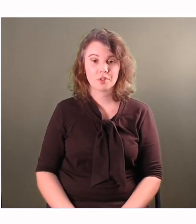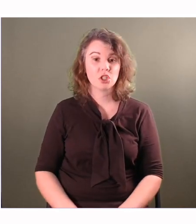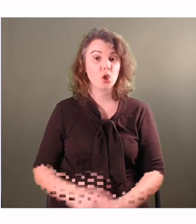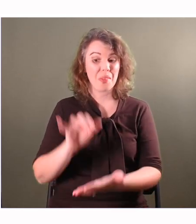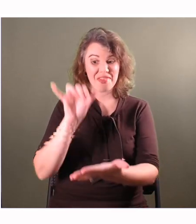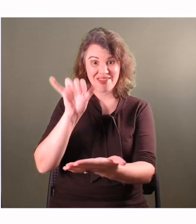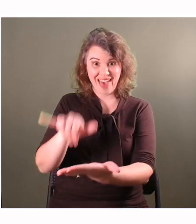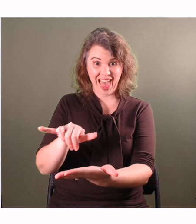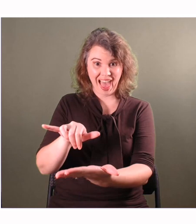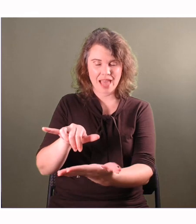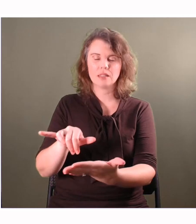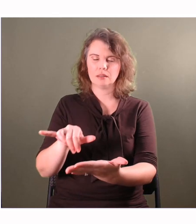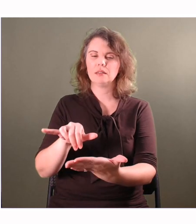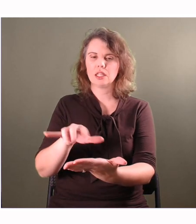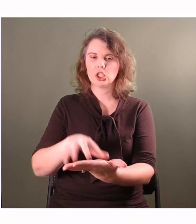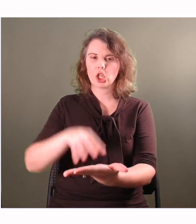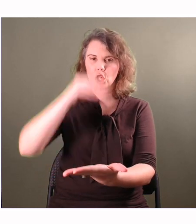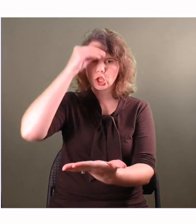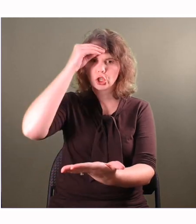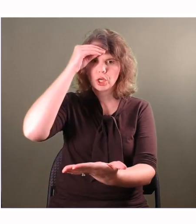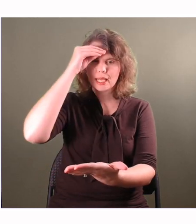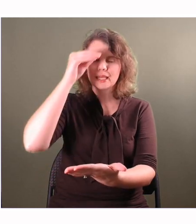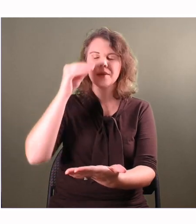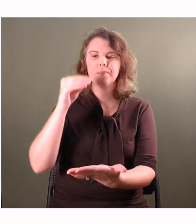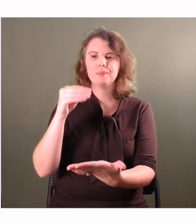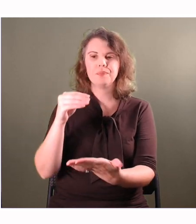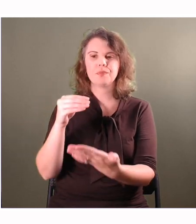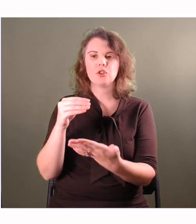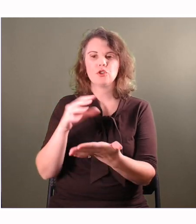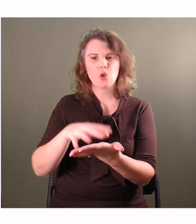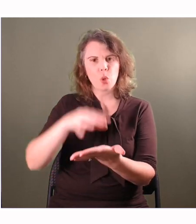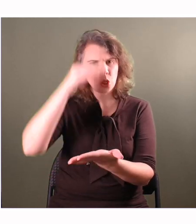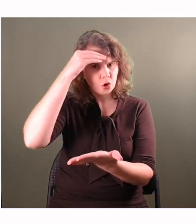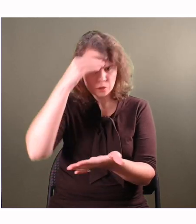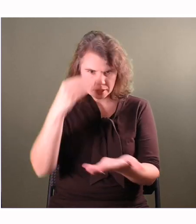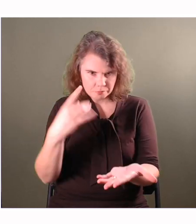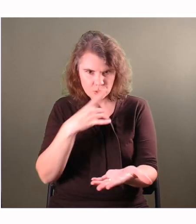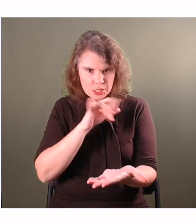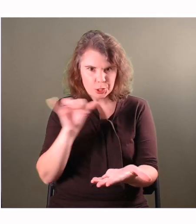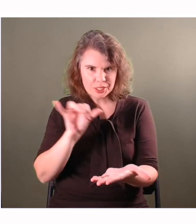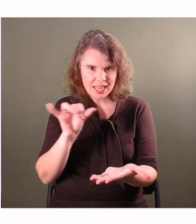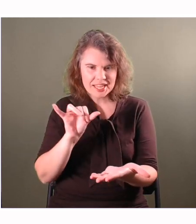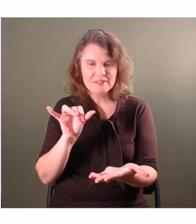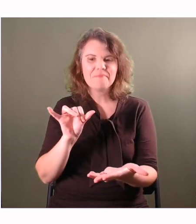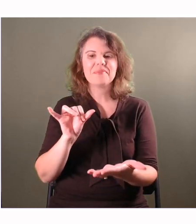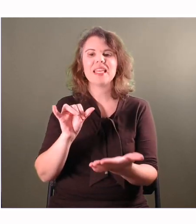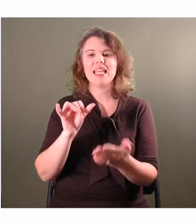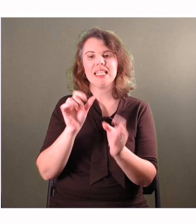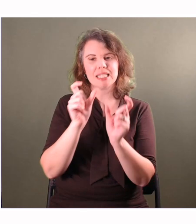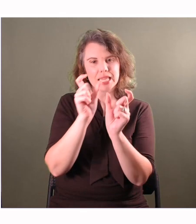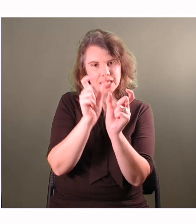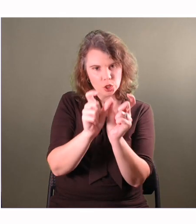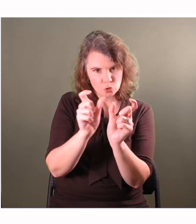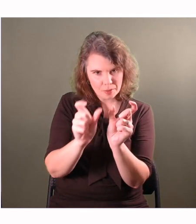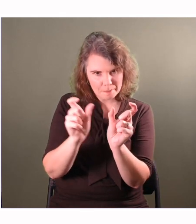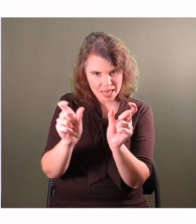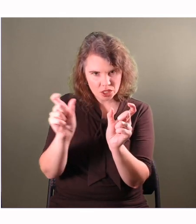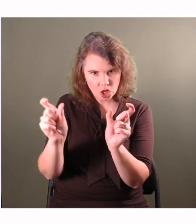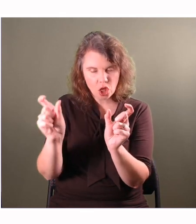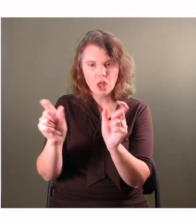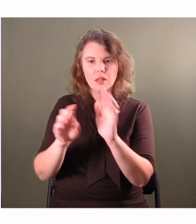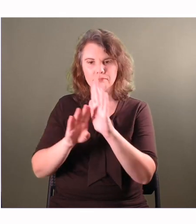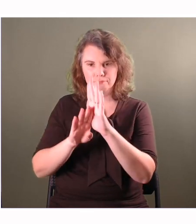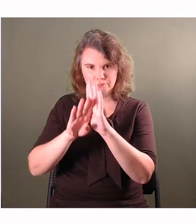So that's learning. So what is this learning like? So there are a number of features. It's